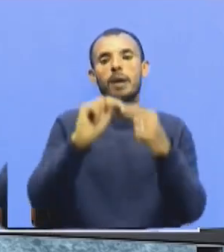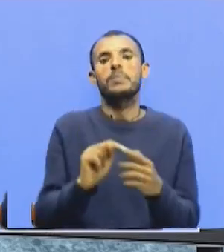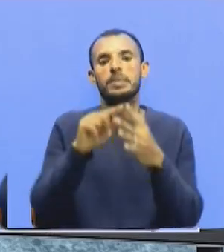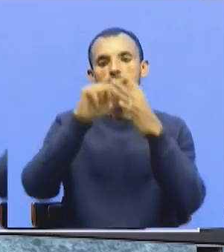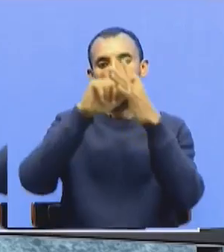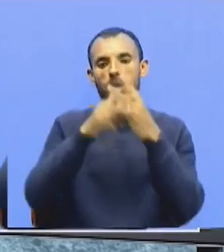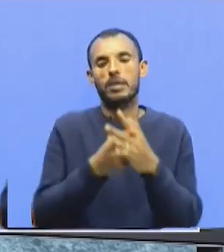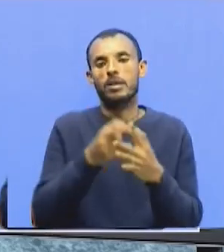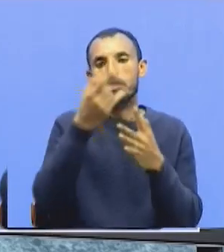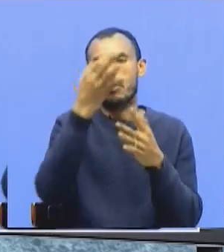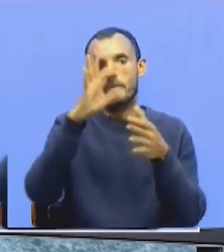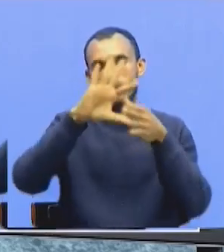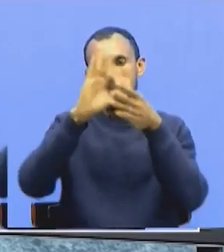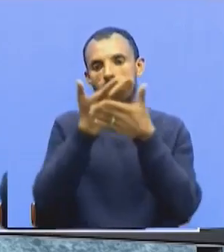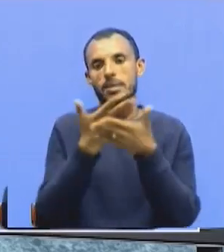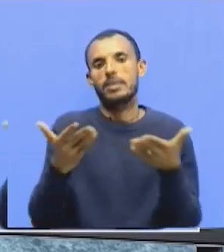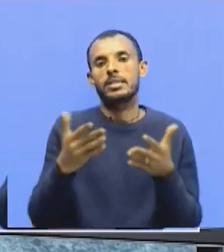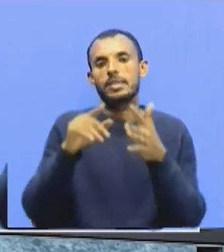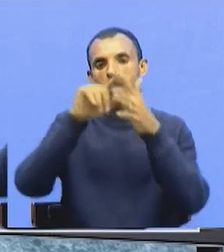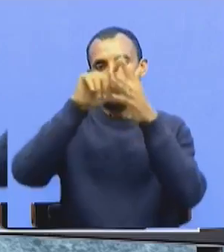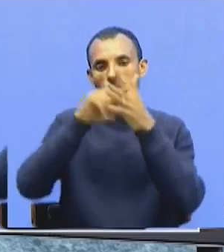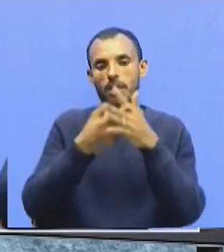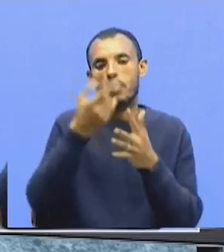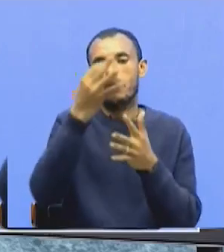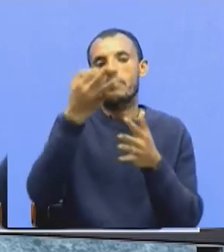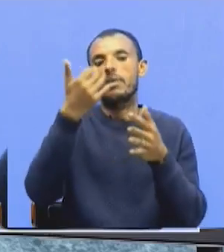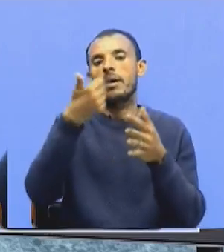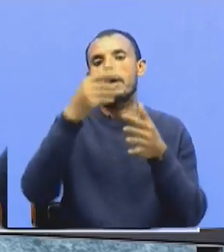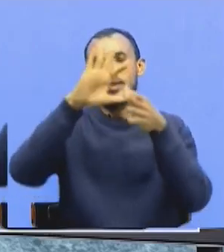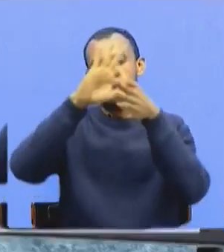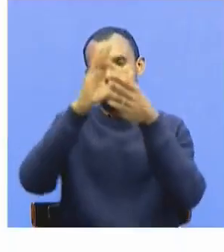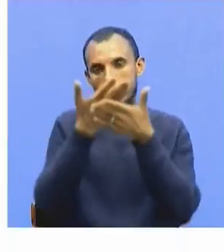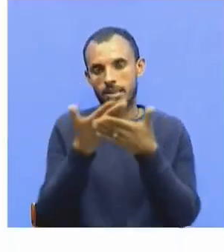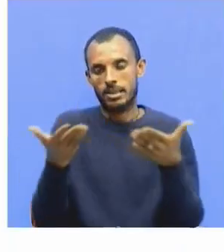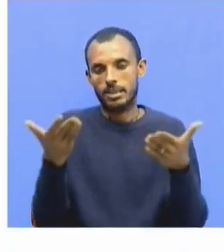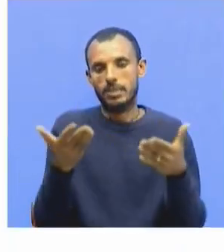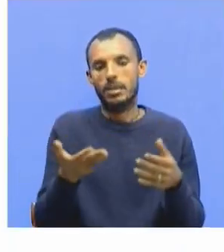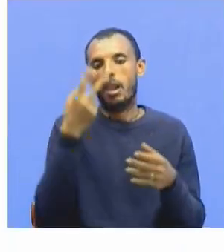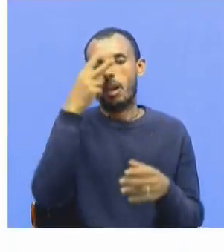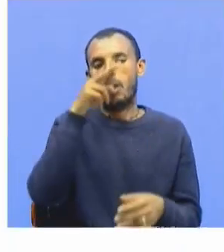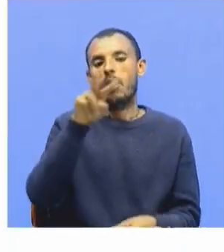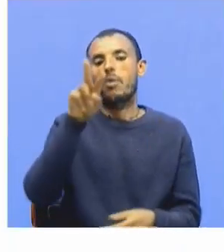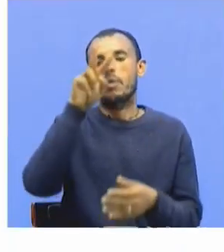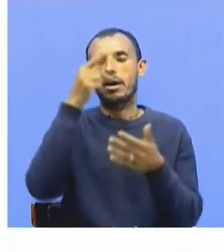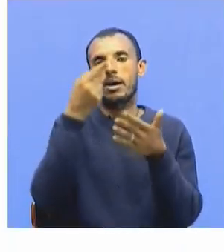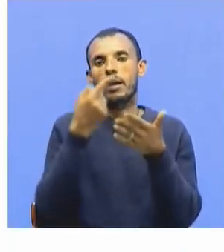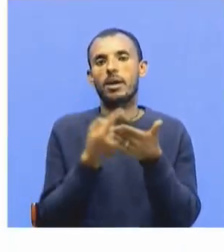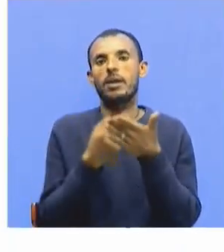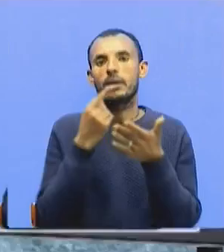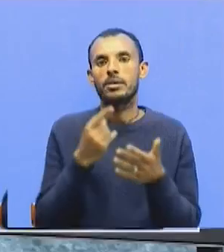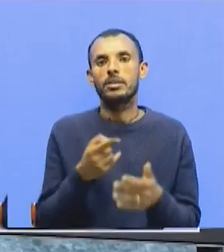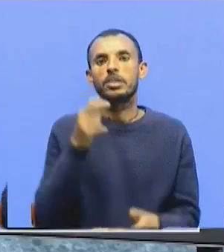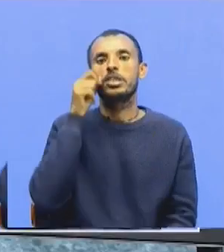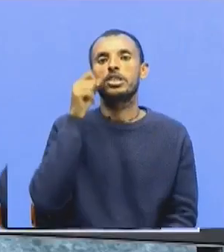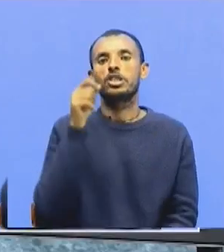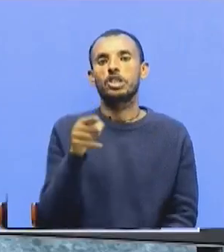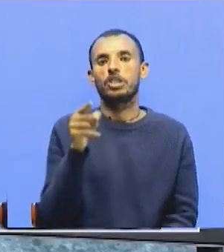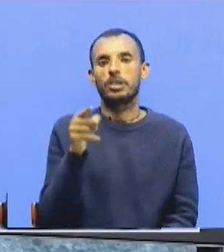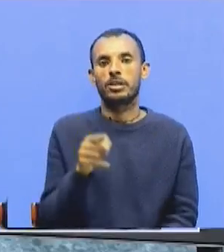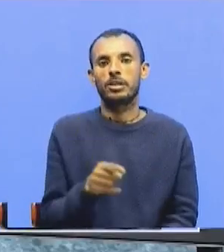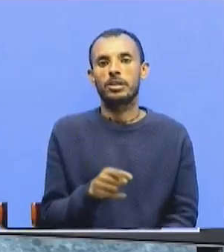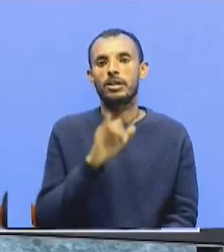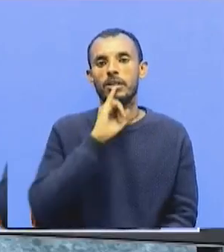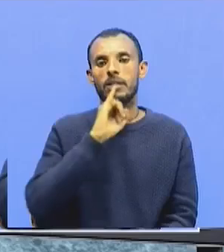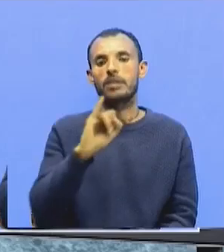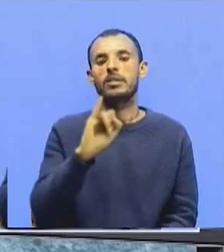of the sentence. The beginning of the sentence. So, look here. She